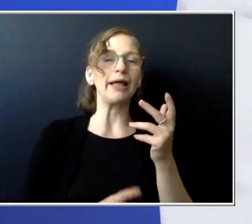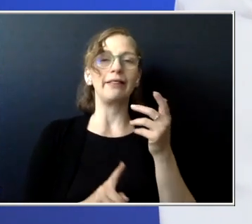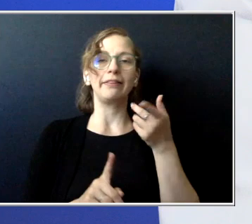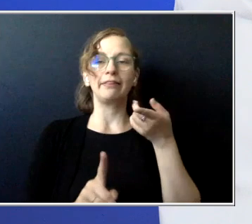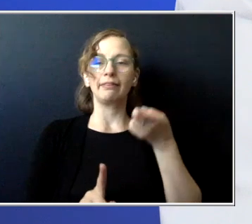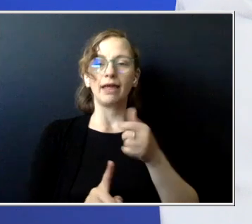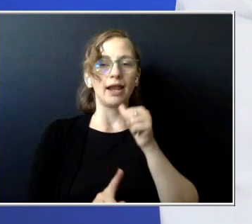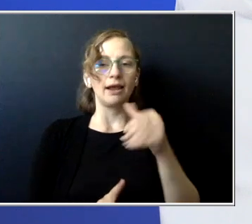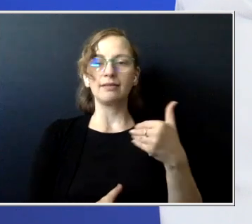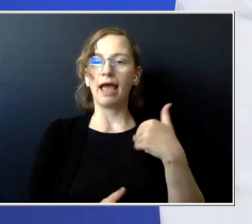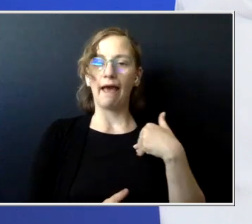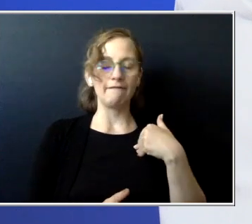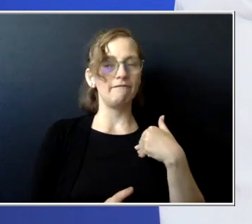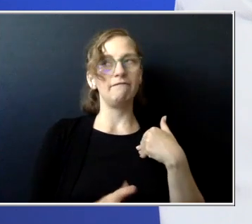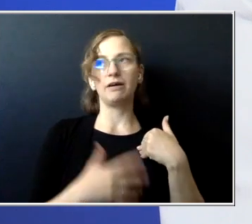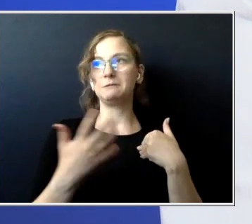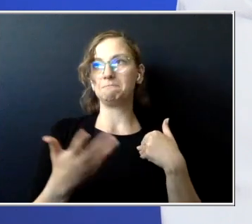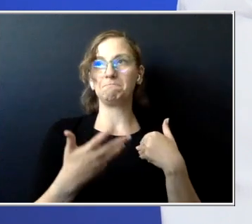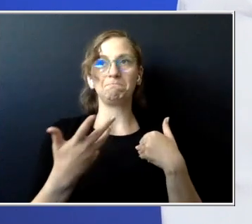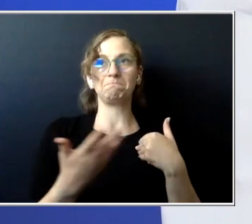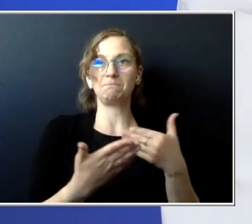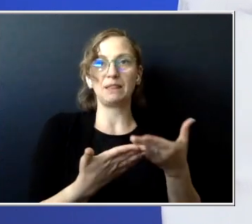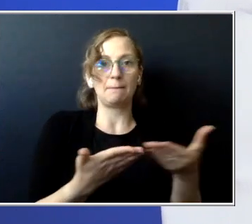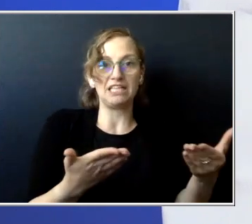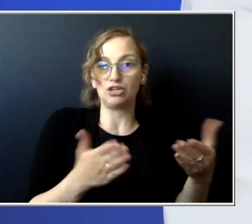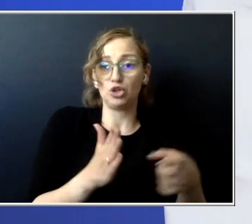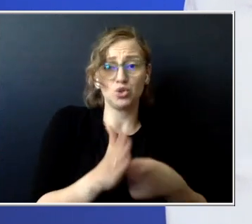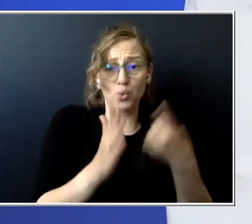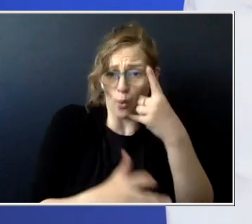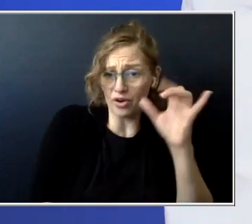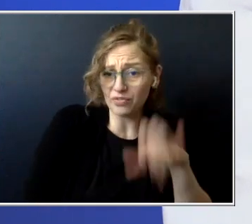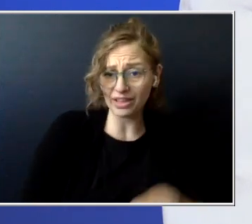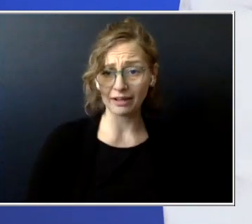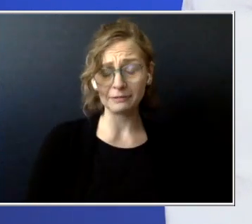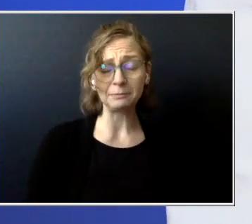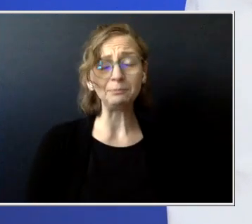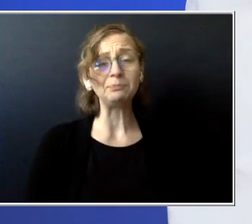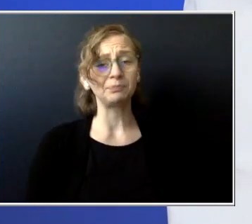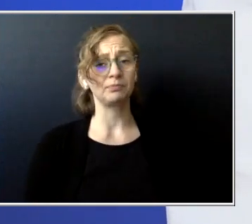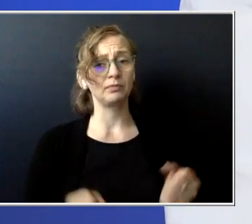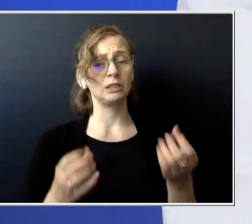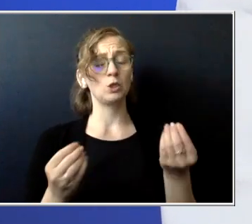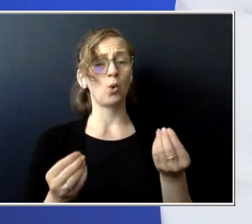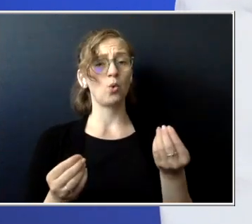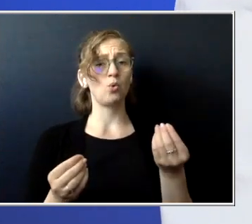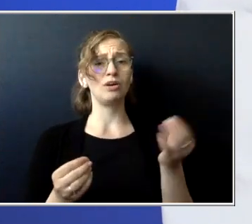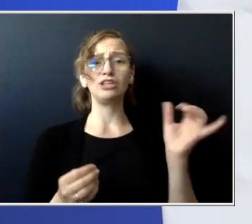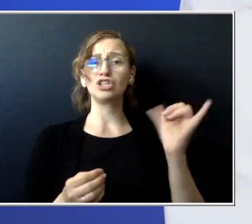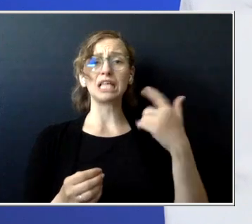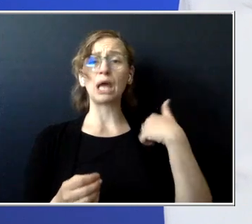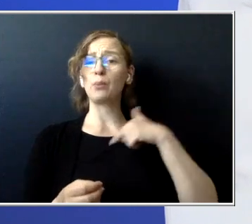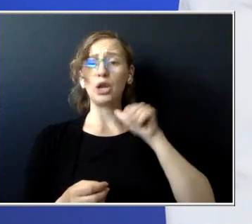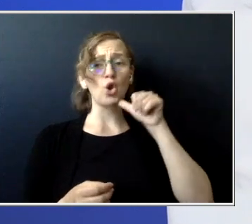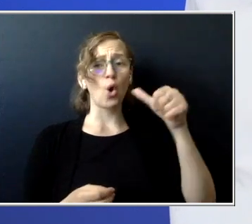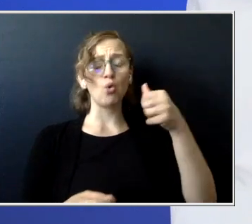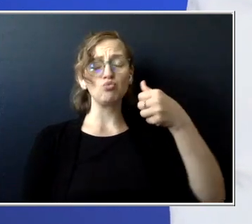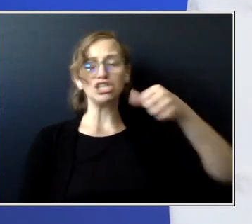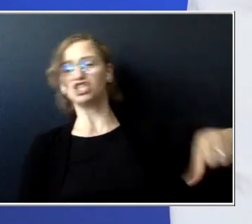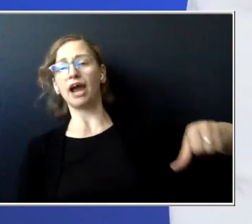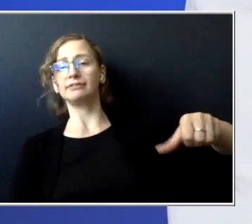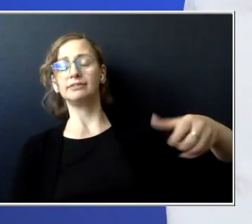part of the immune system that causes rejection. So just like you don't reject a metal hip or a